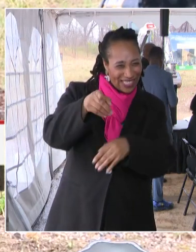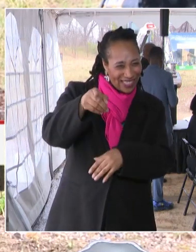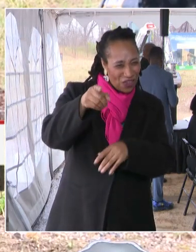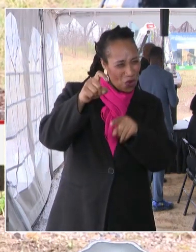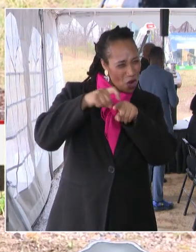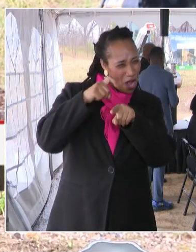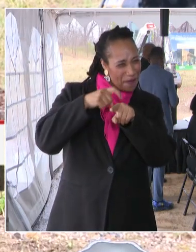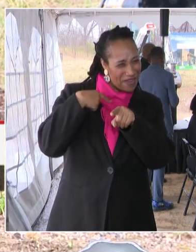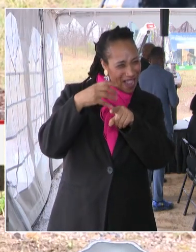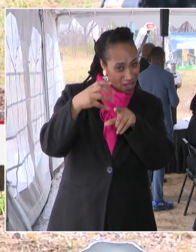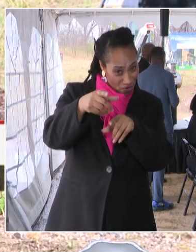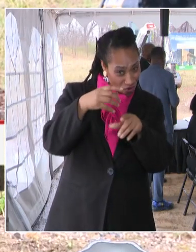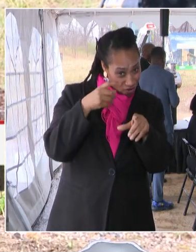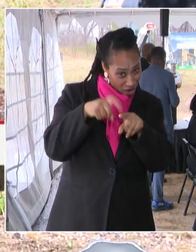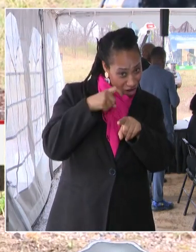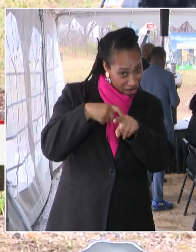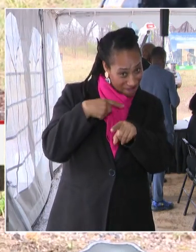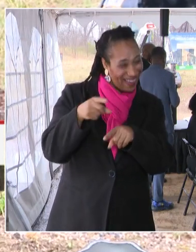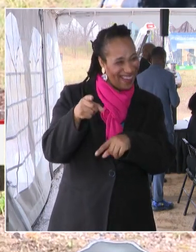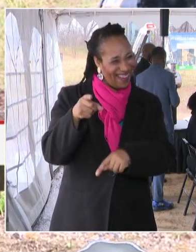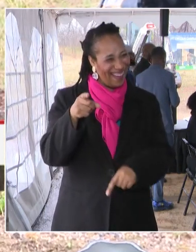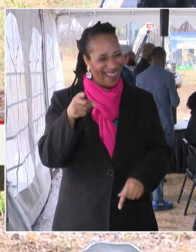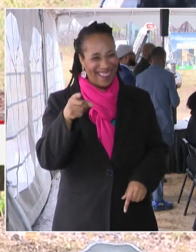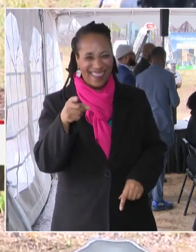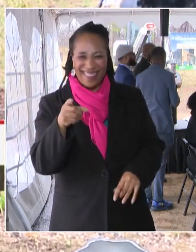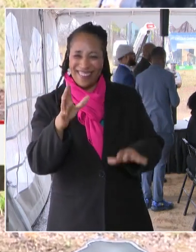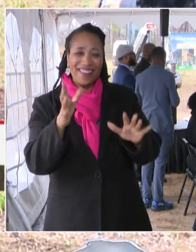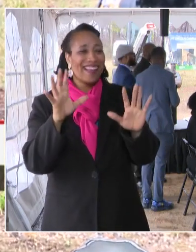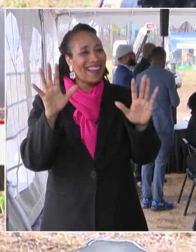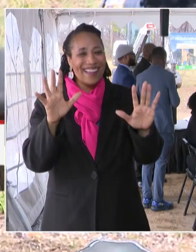Thank you. I'd like to turn it right back over to Madam Mayor.